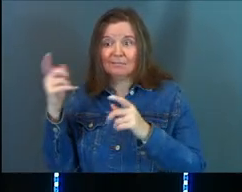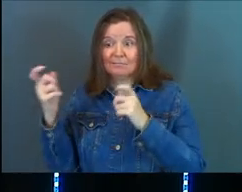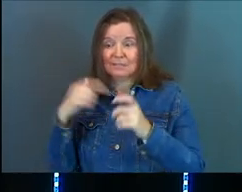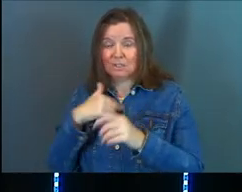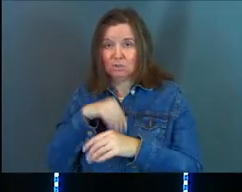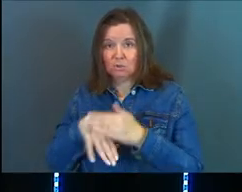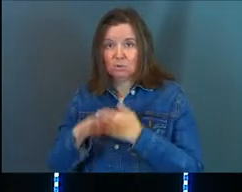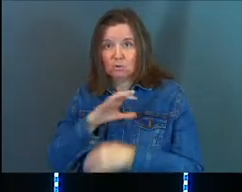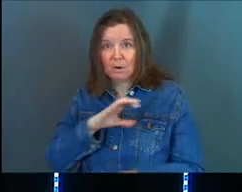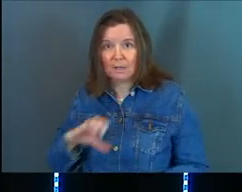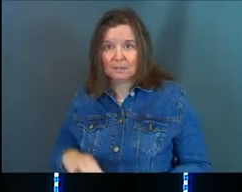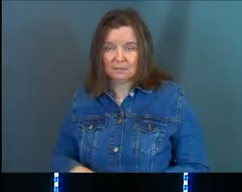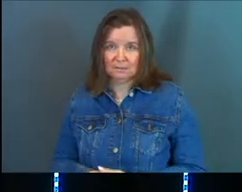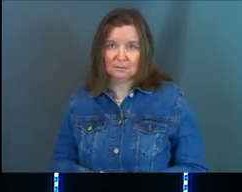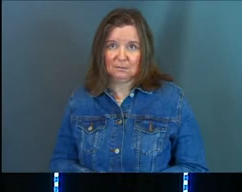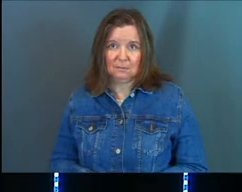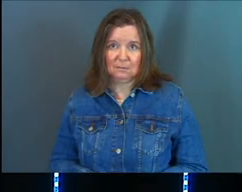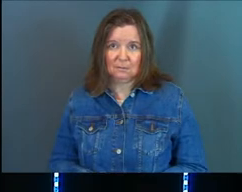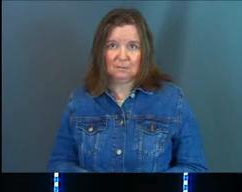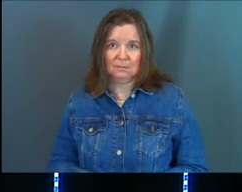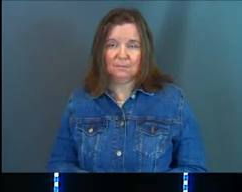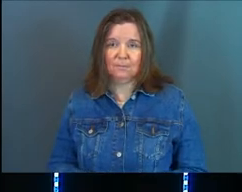into Christ.